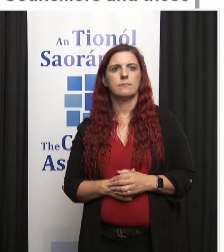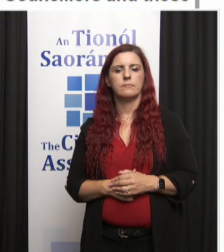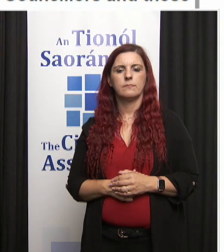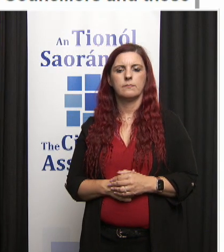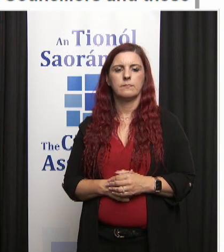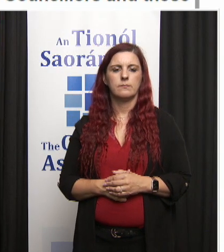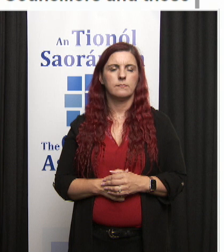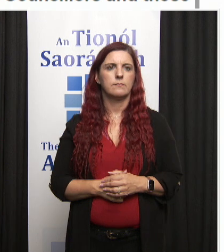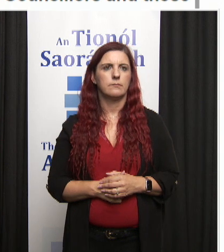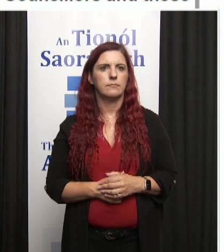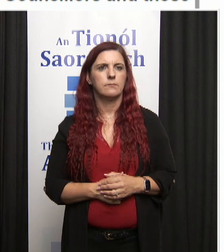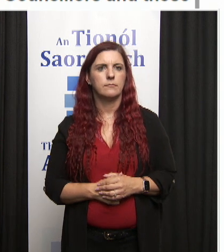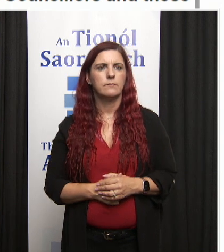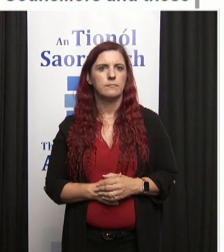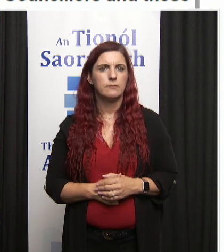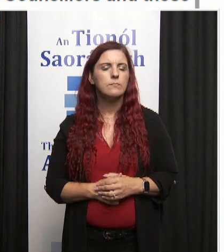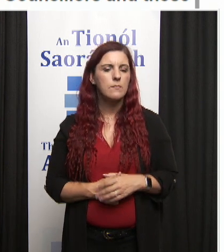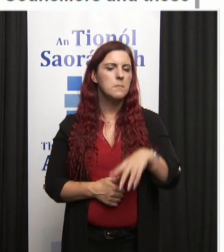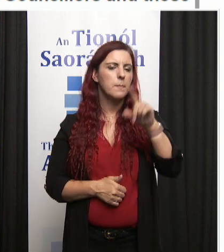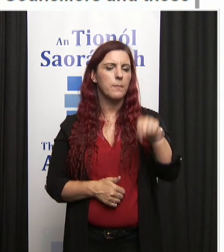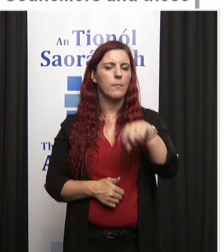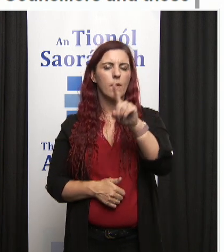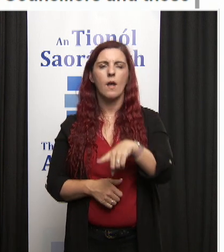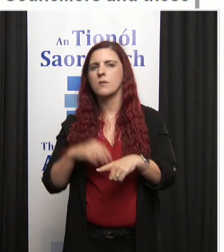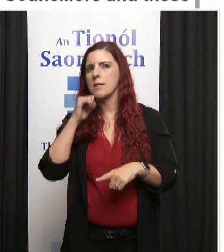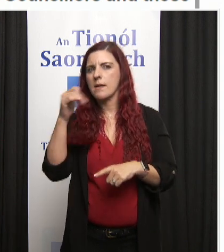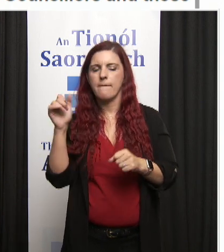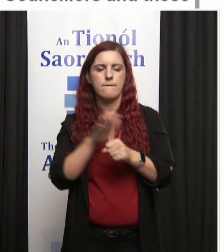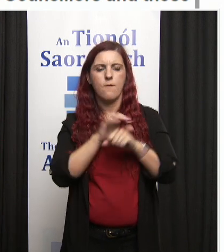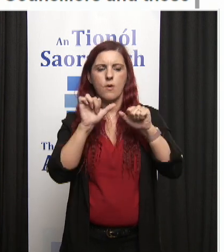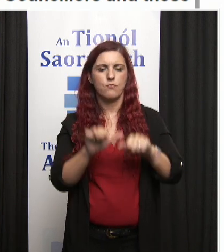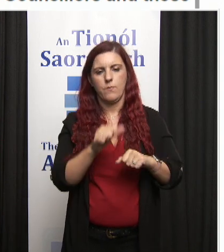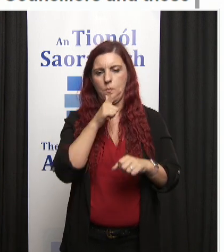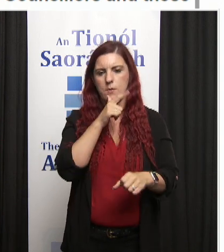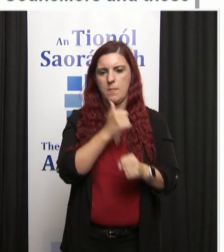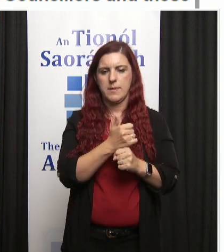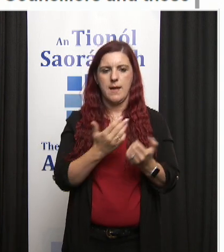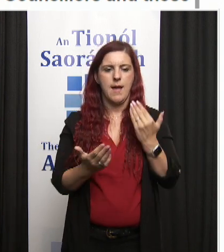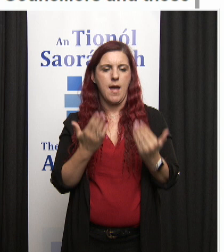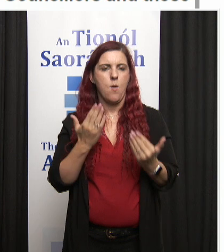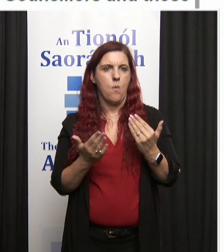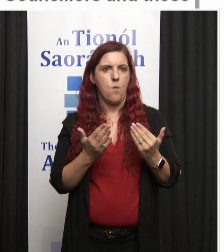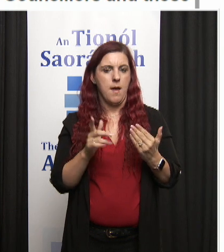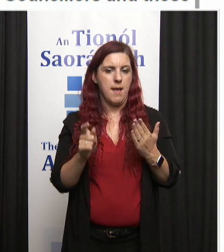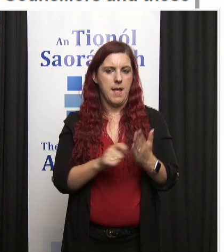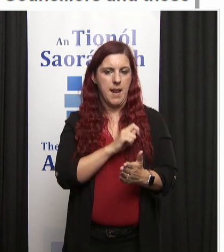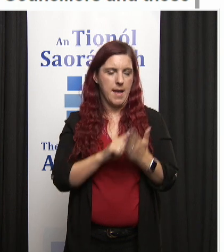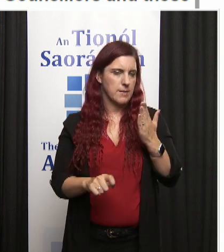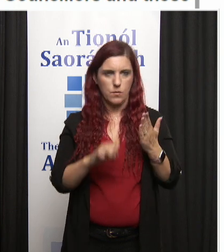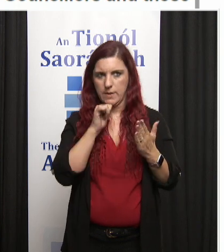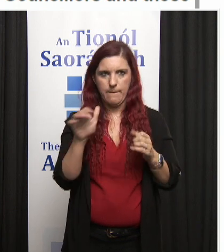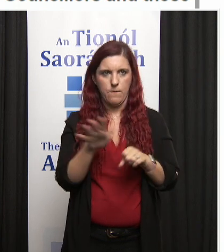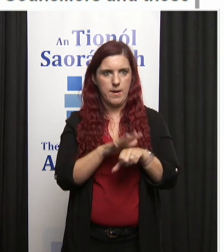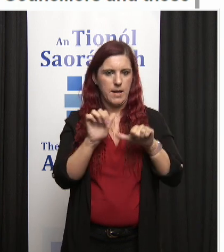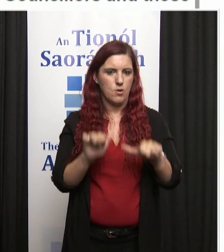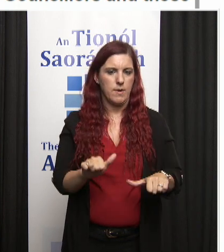how it would be, so there wasn't full agreement on the table in relation to how they'd be elected. I